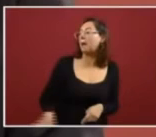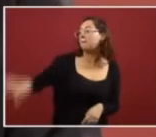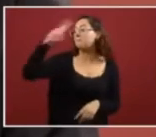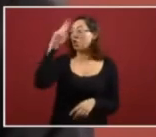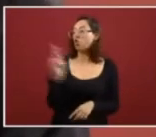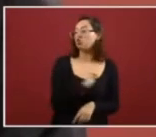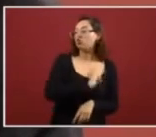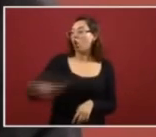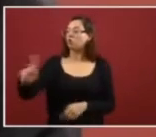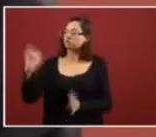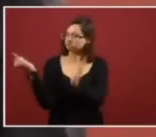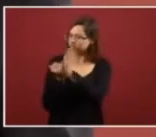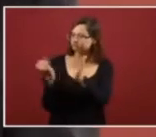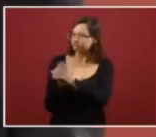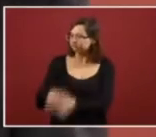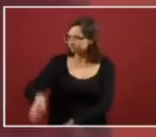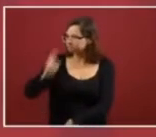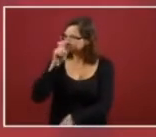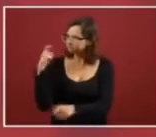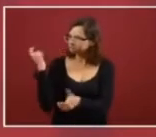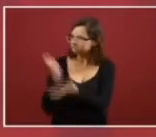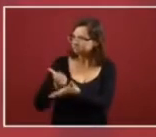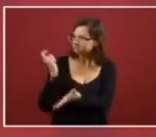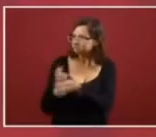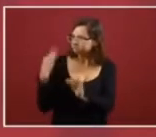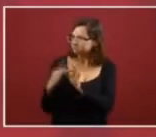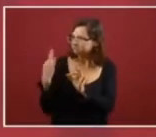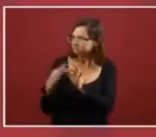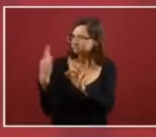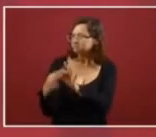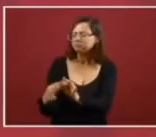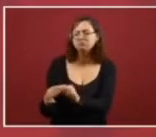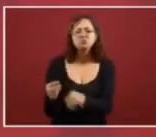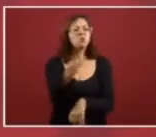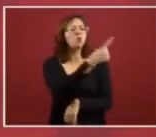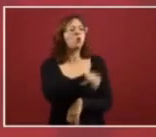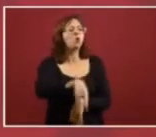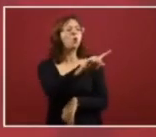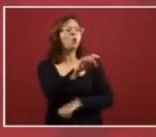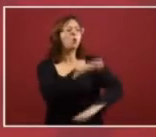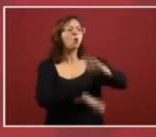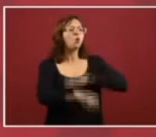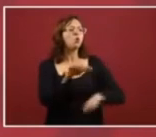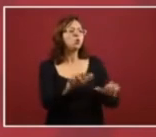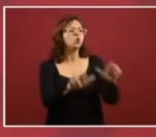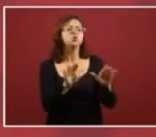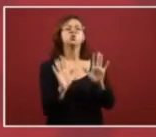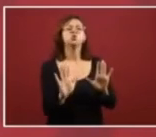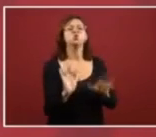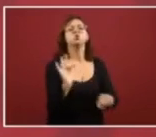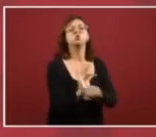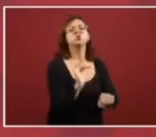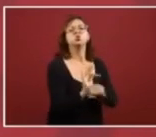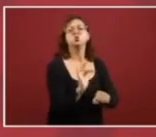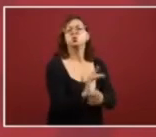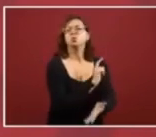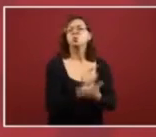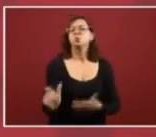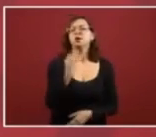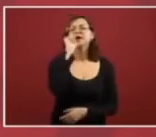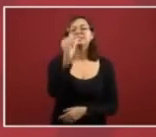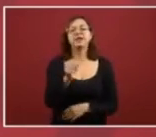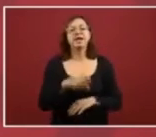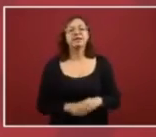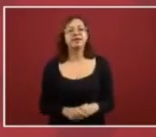menos except los de arriba, the ones on the top. Y ahora and now es delito grave, it